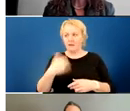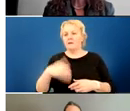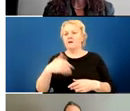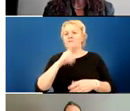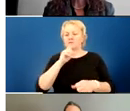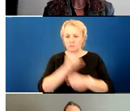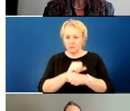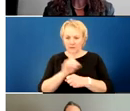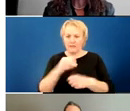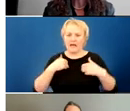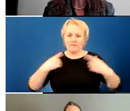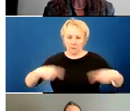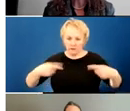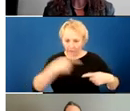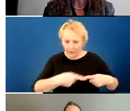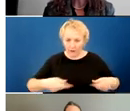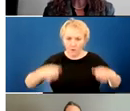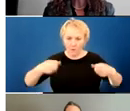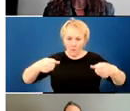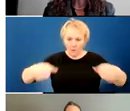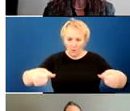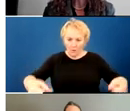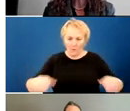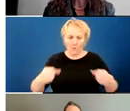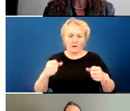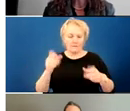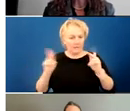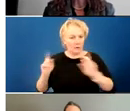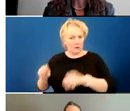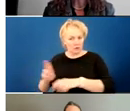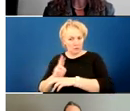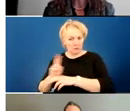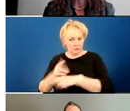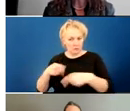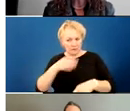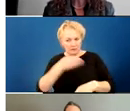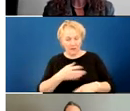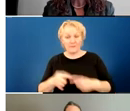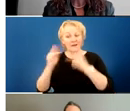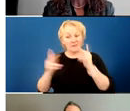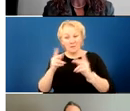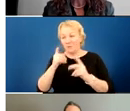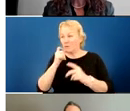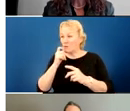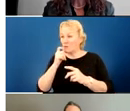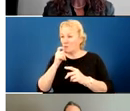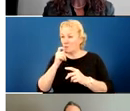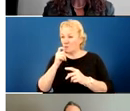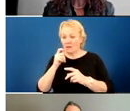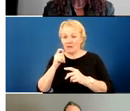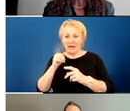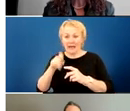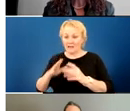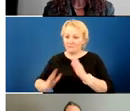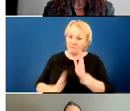had wheelchairs and walkers that survivors were able to utilize, especially survivors that were evacuated